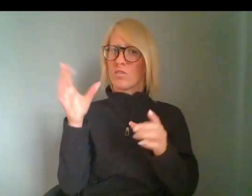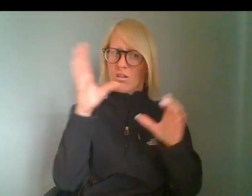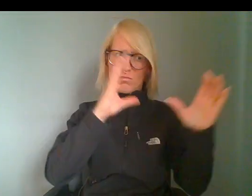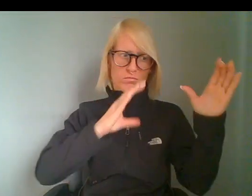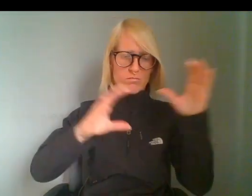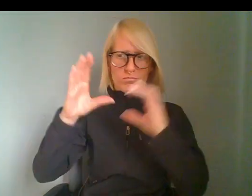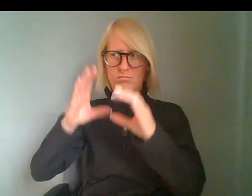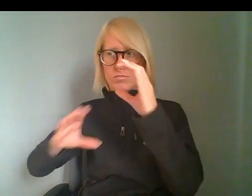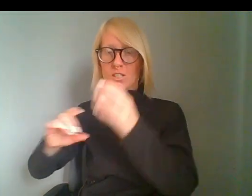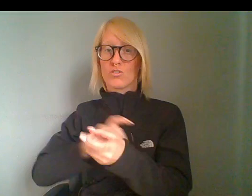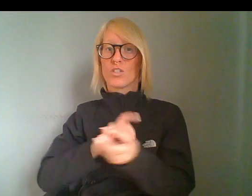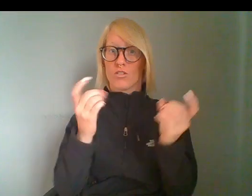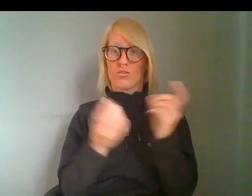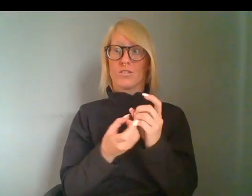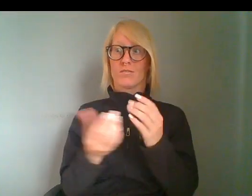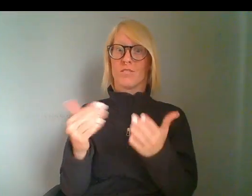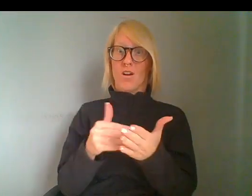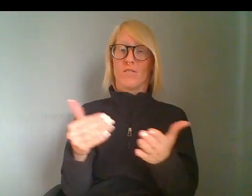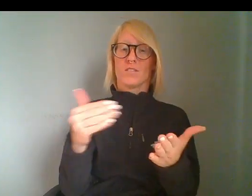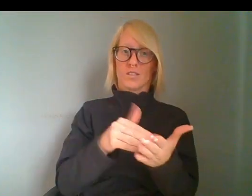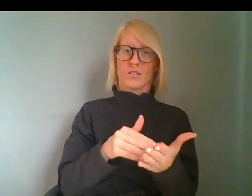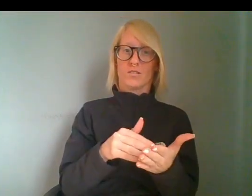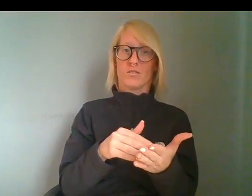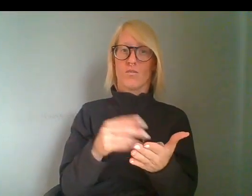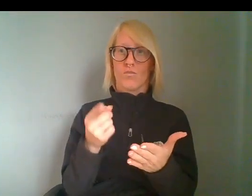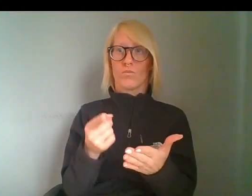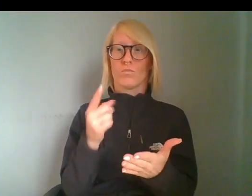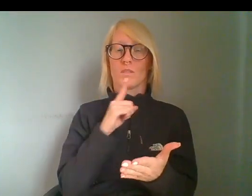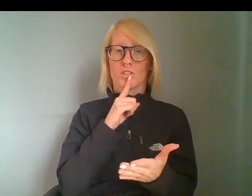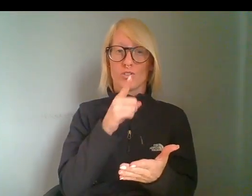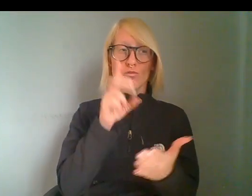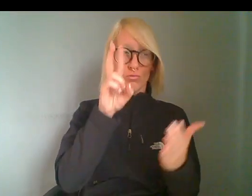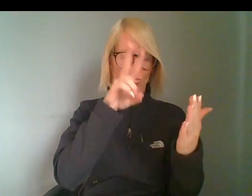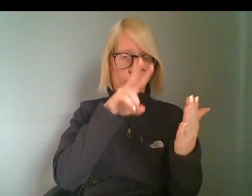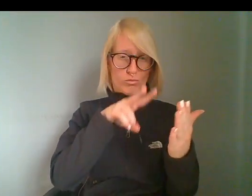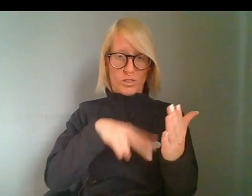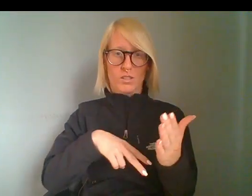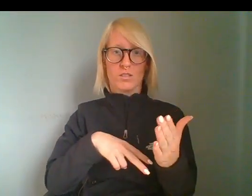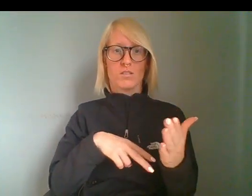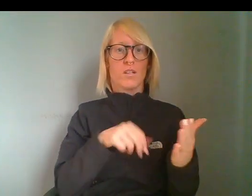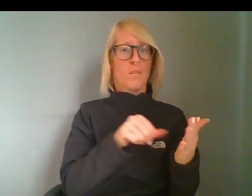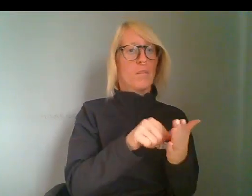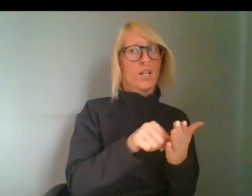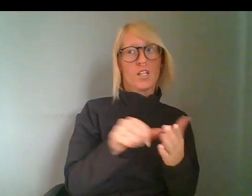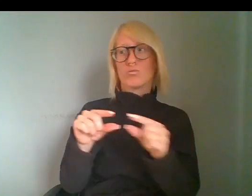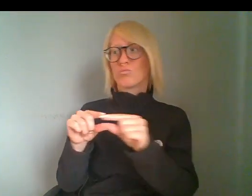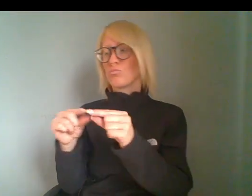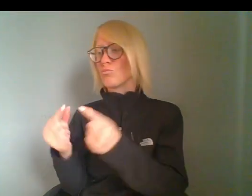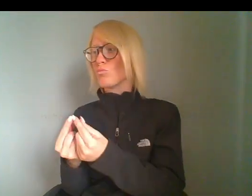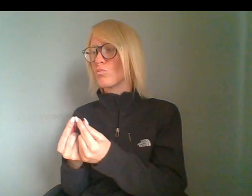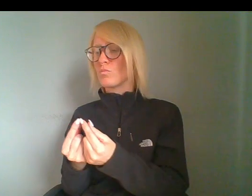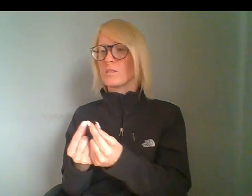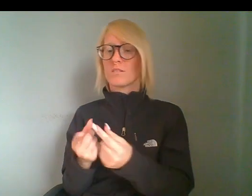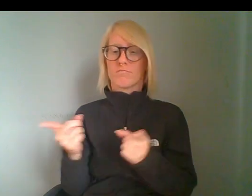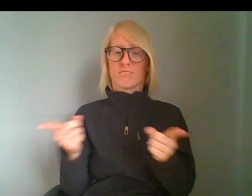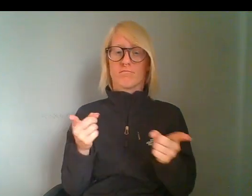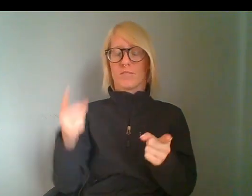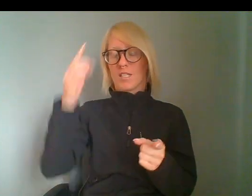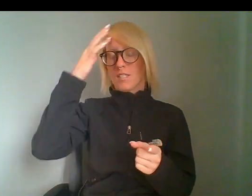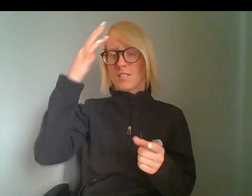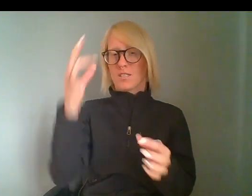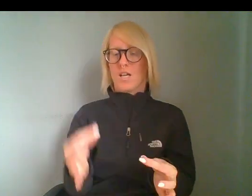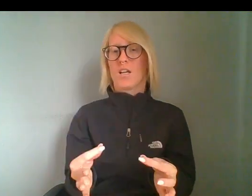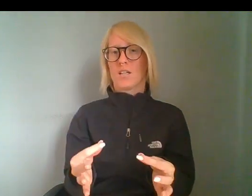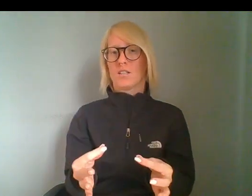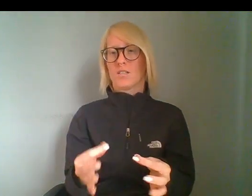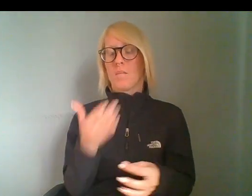features, say, okay, this is what I can do with a group, this is what I can do with a page, and then make a decision from there on what you think will work best for you.